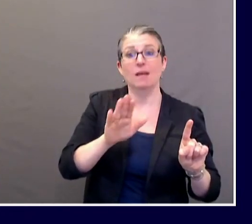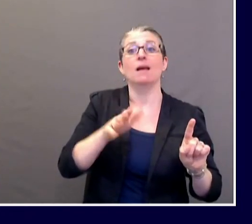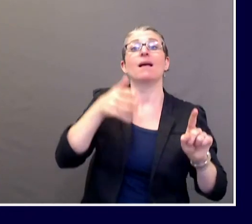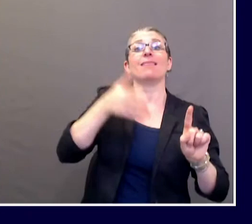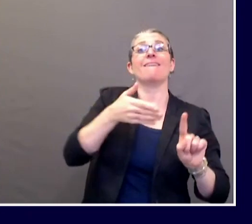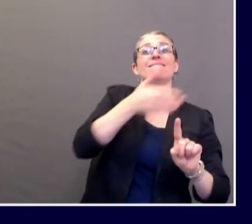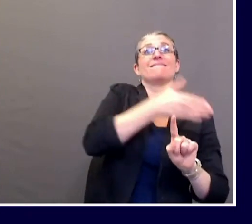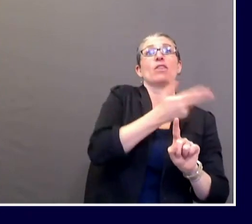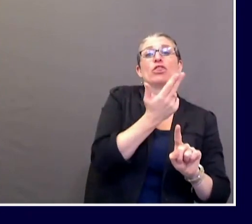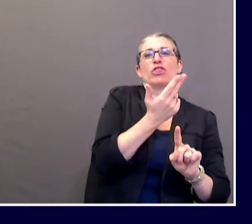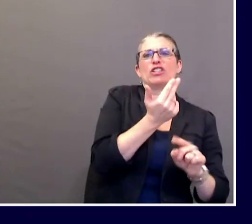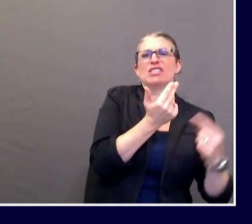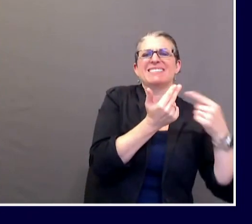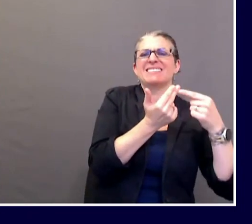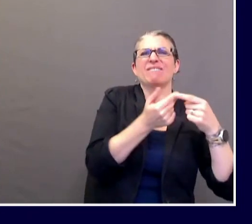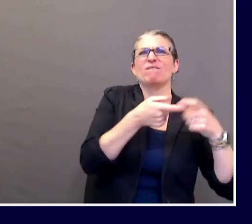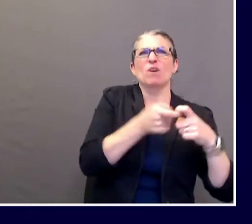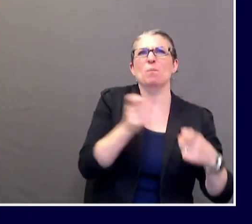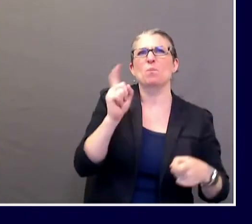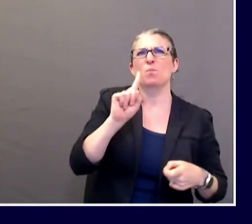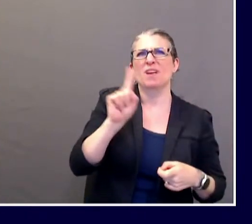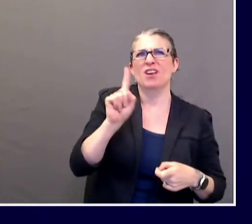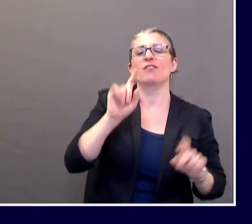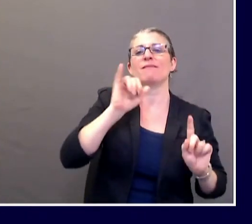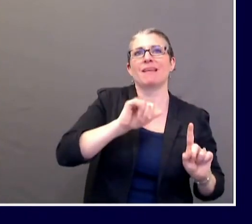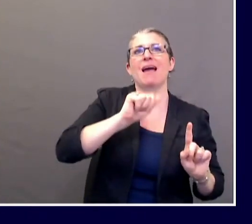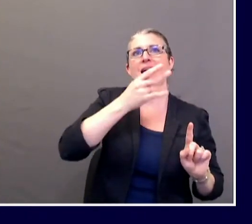received their diagnosis on April 24th.